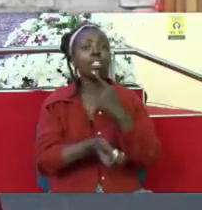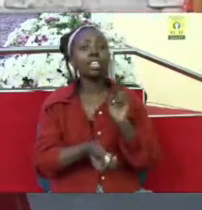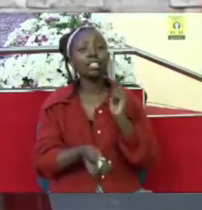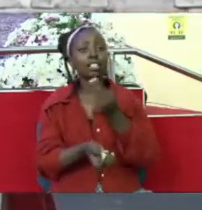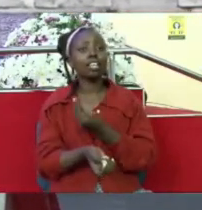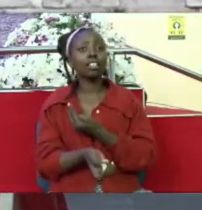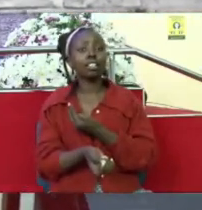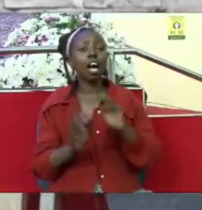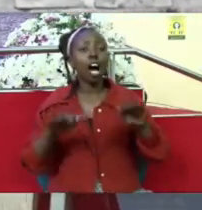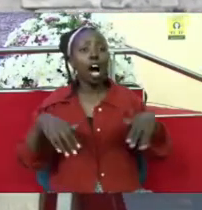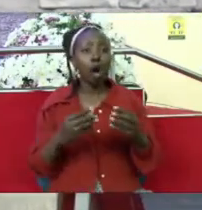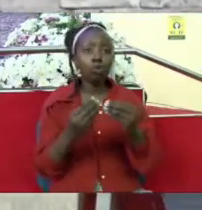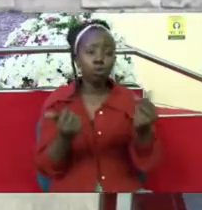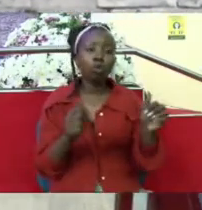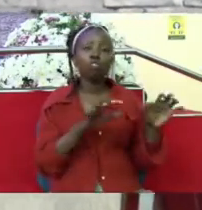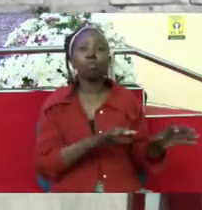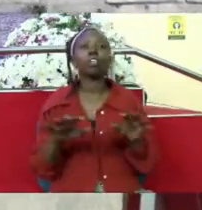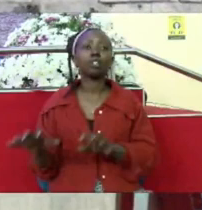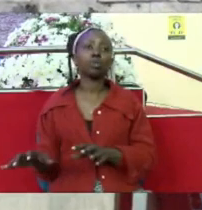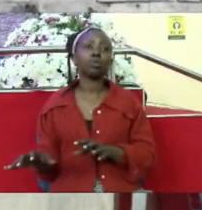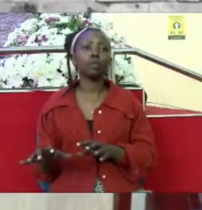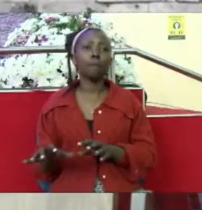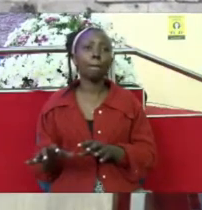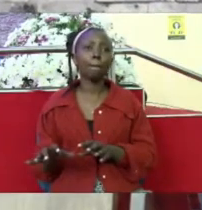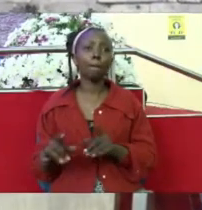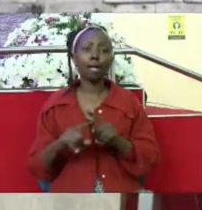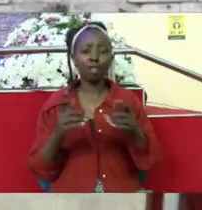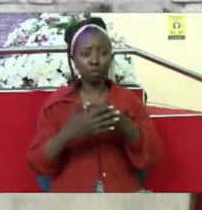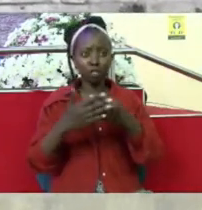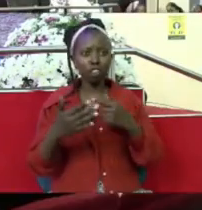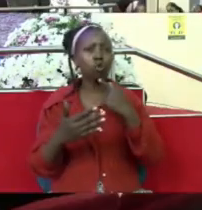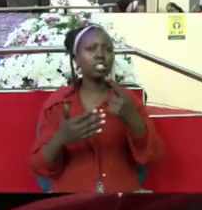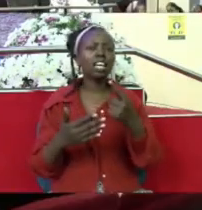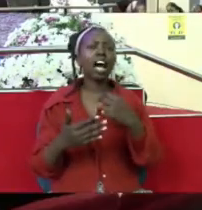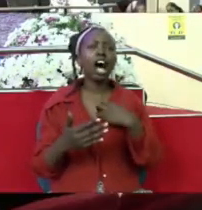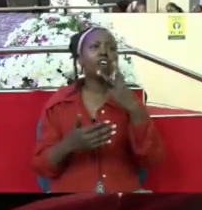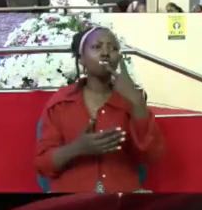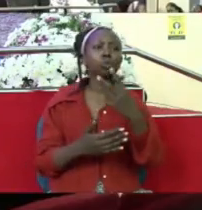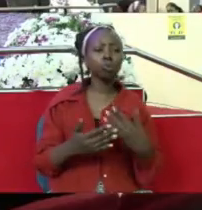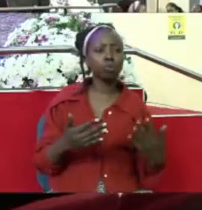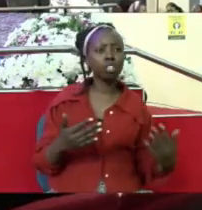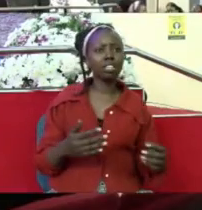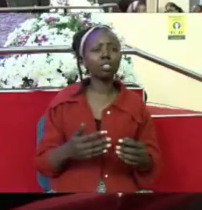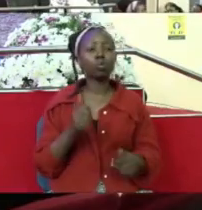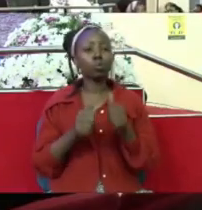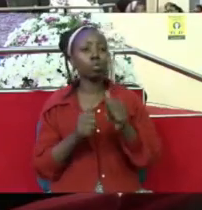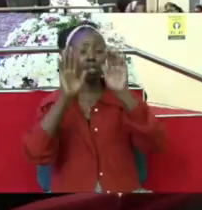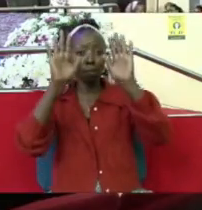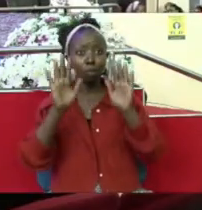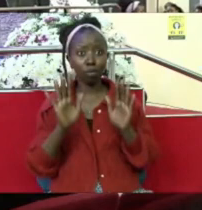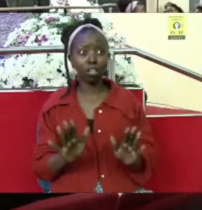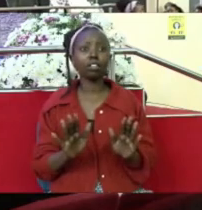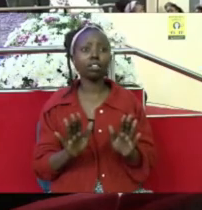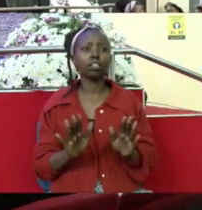it, kabla ya kutuambia jinsi ya kufanya, there are two entrance points that are critical for us. Ambazo ni za maana sana kwetu. When